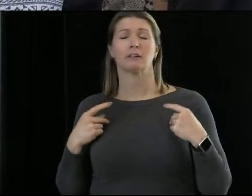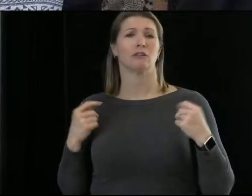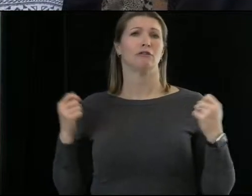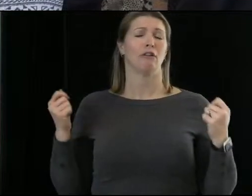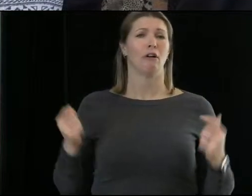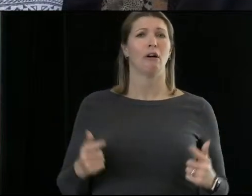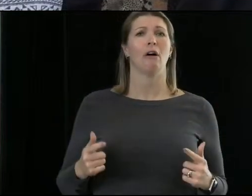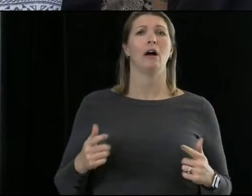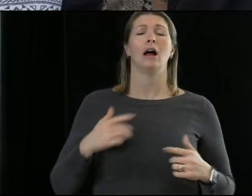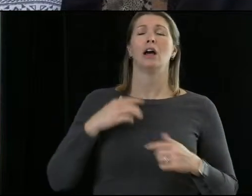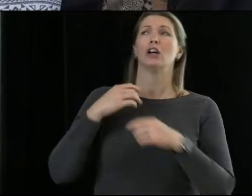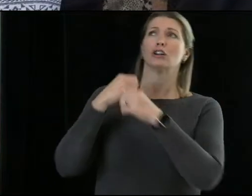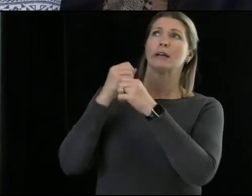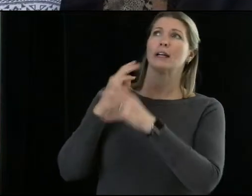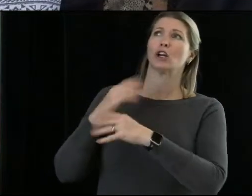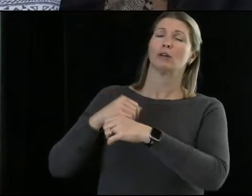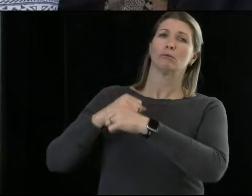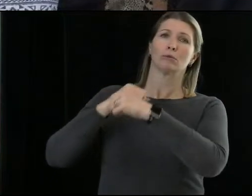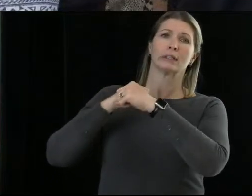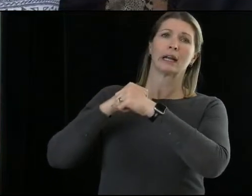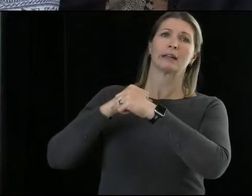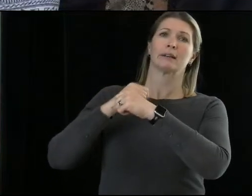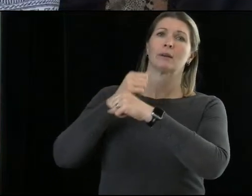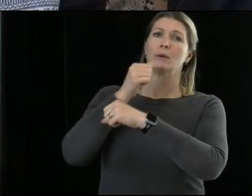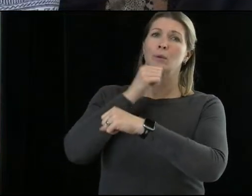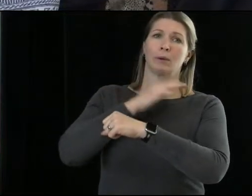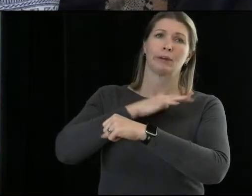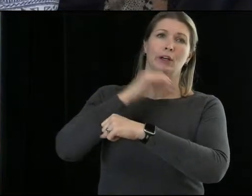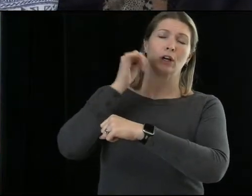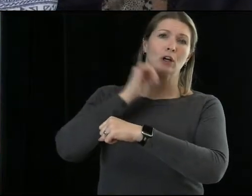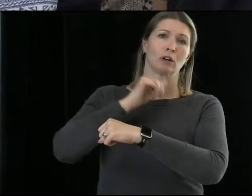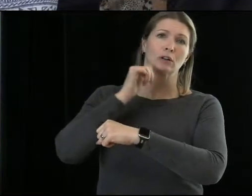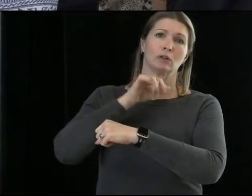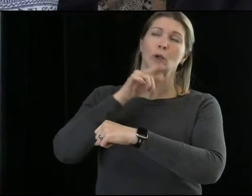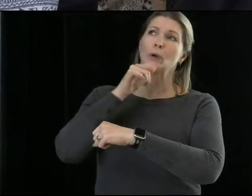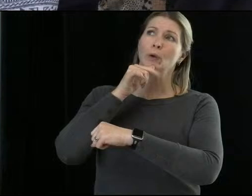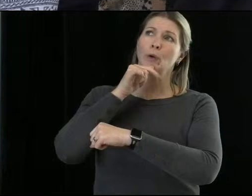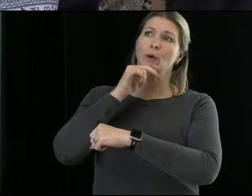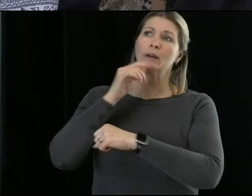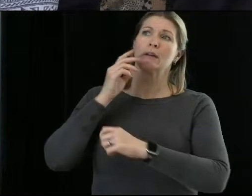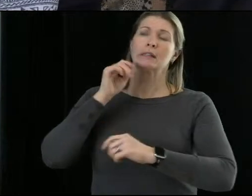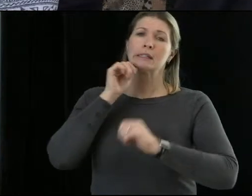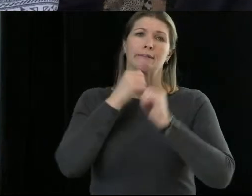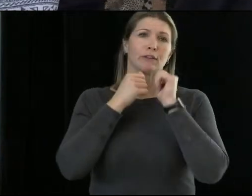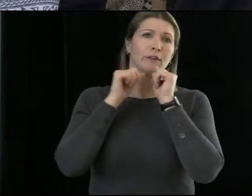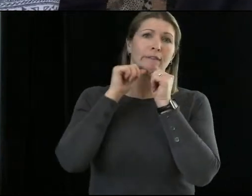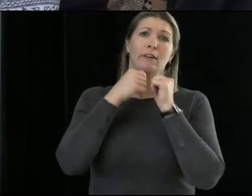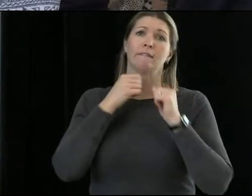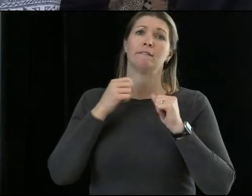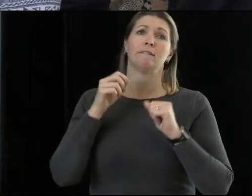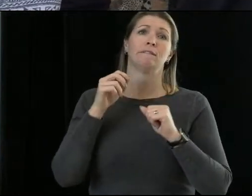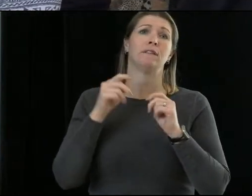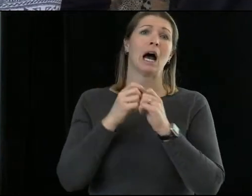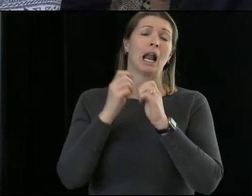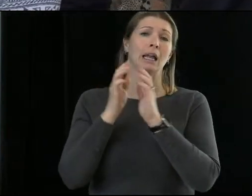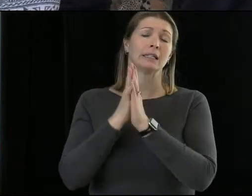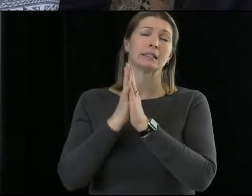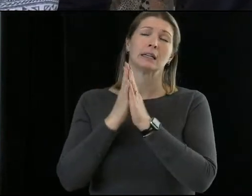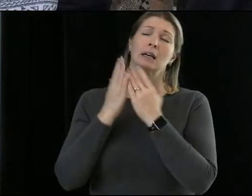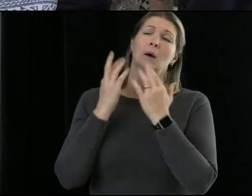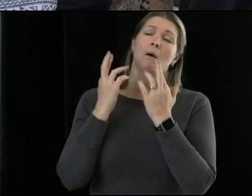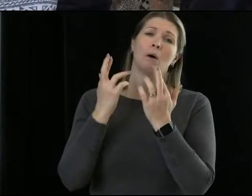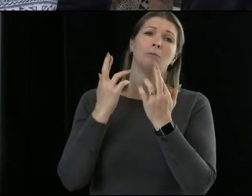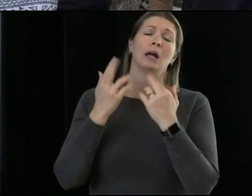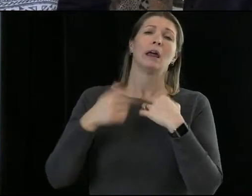the innocent women and girls who suffer the violence. Find them a safe place that they can walk in peace and to enjoy